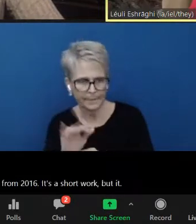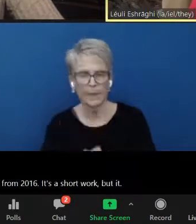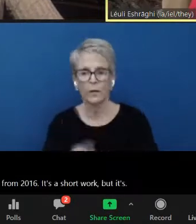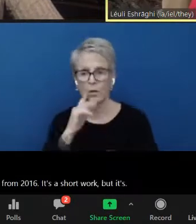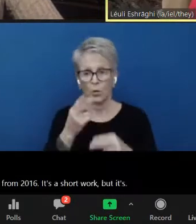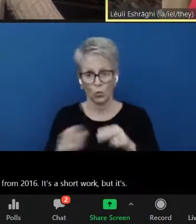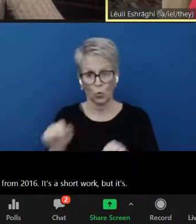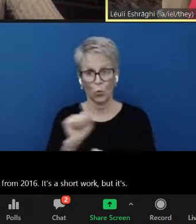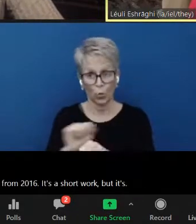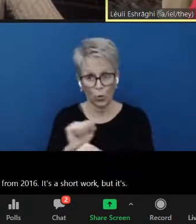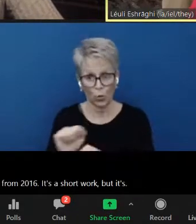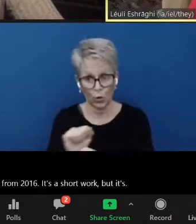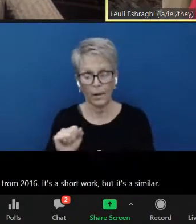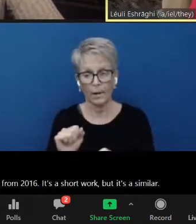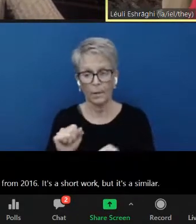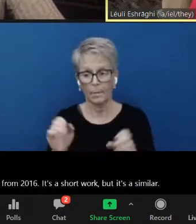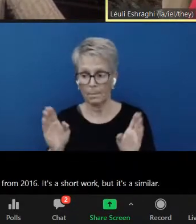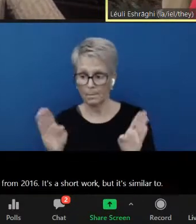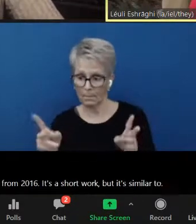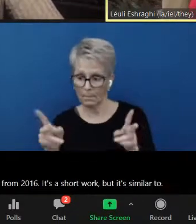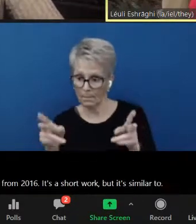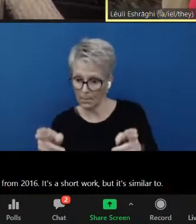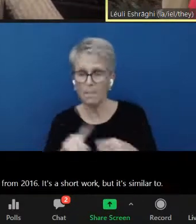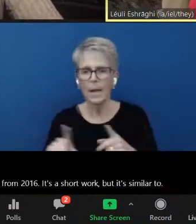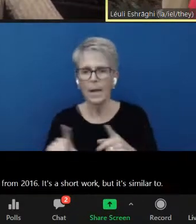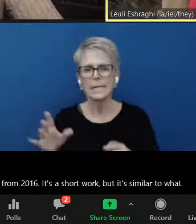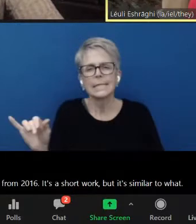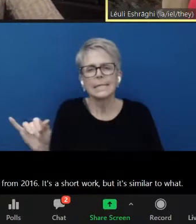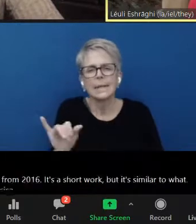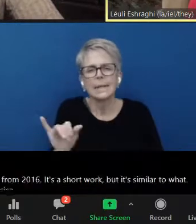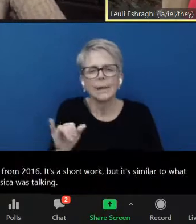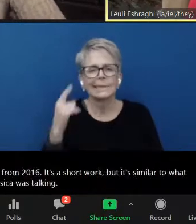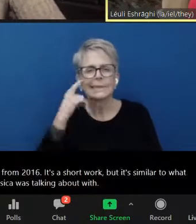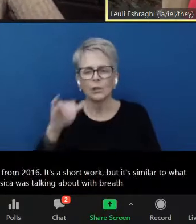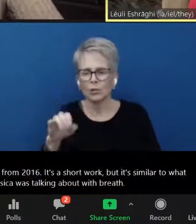it's similar to what Jessica